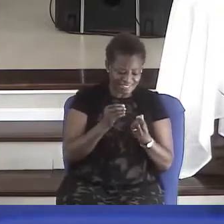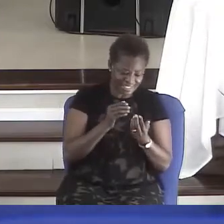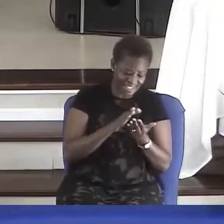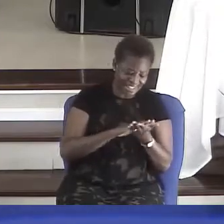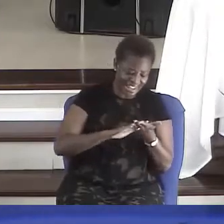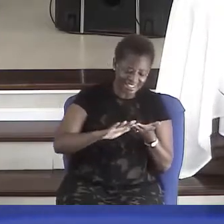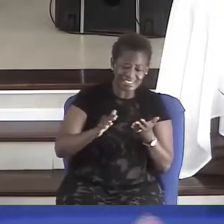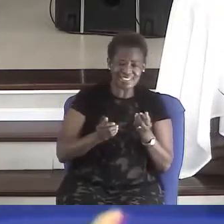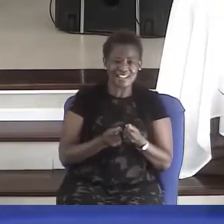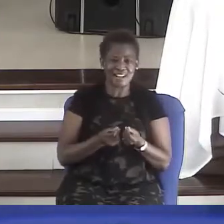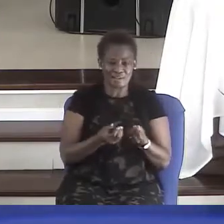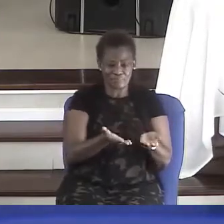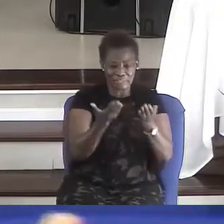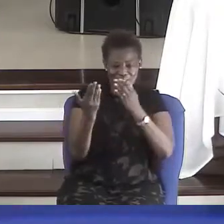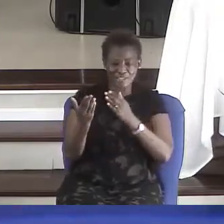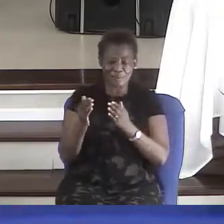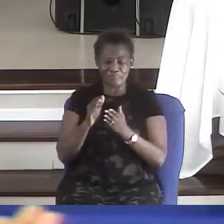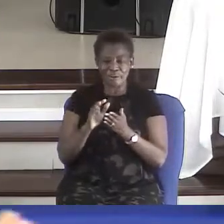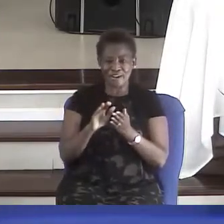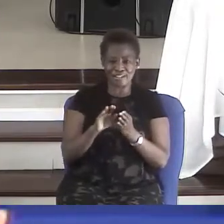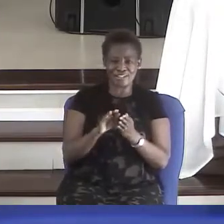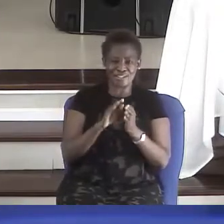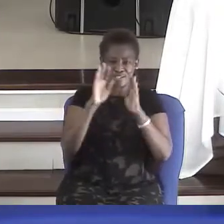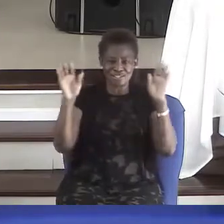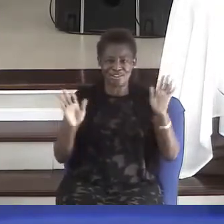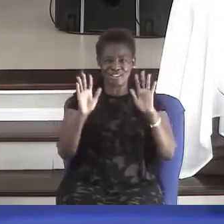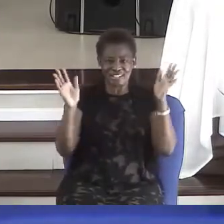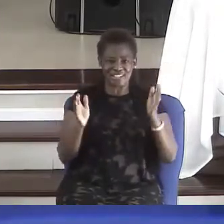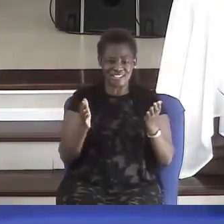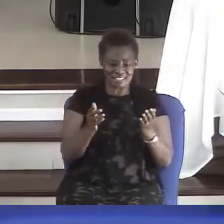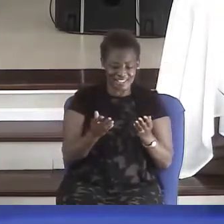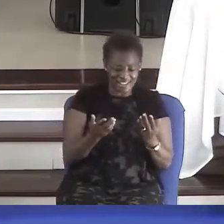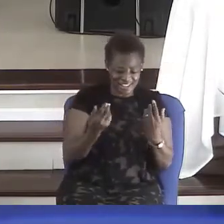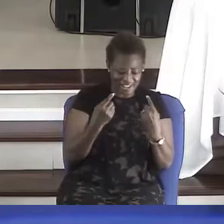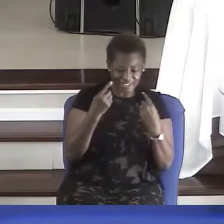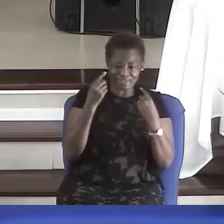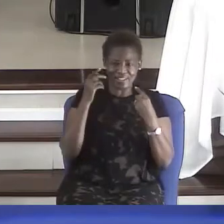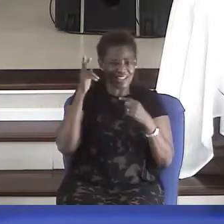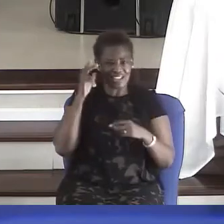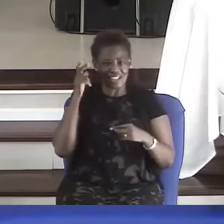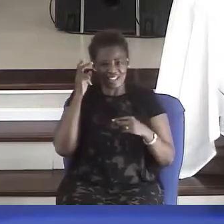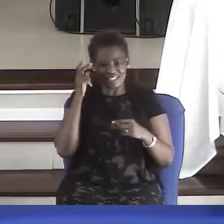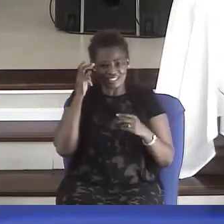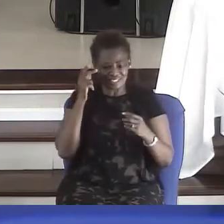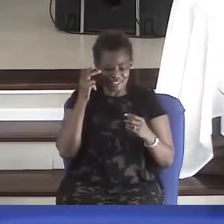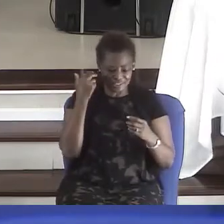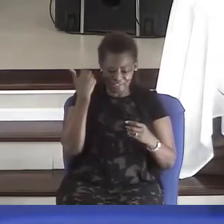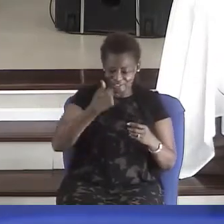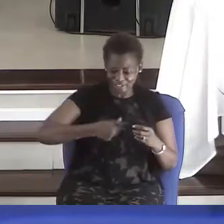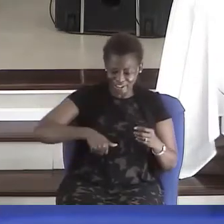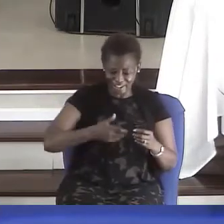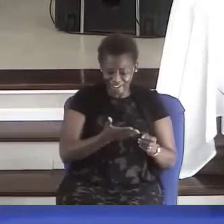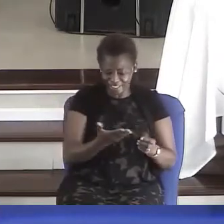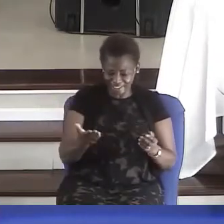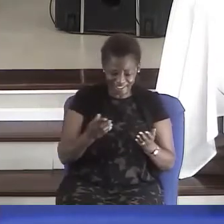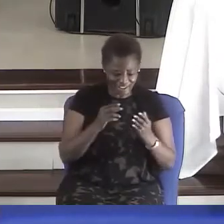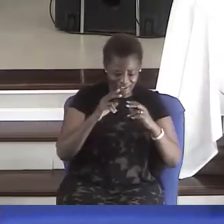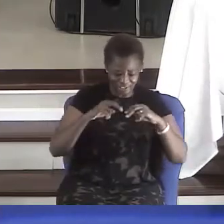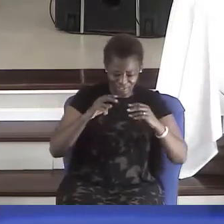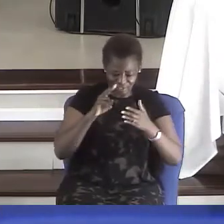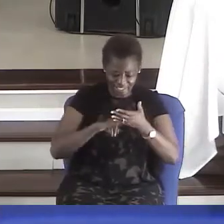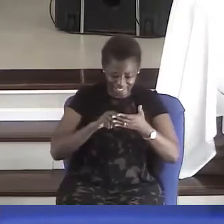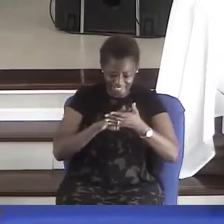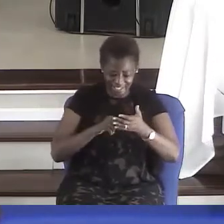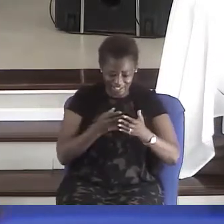to church and listen for another exposition from it, and we have not gone into it ourselves on